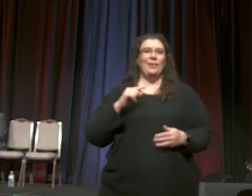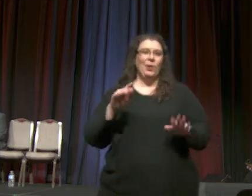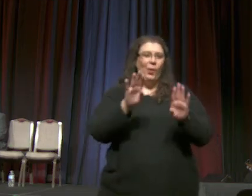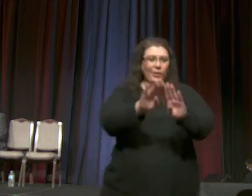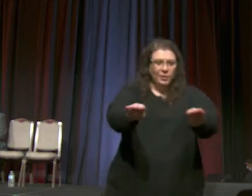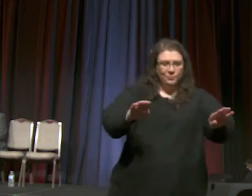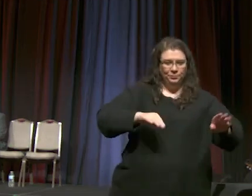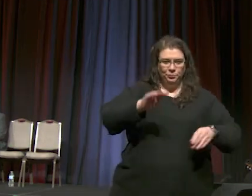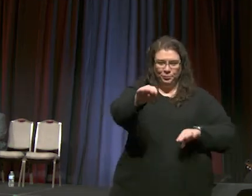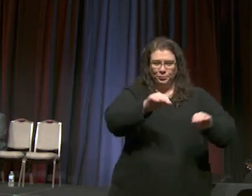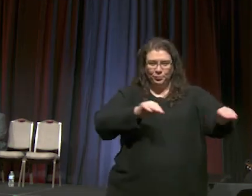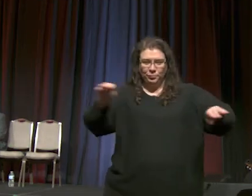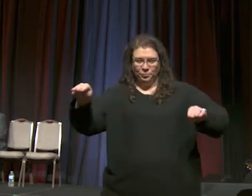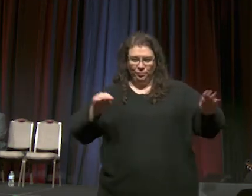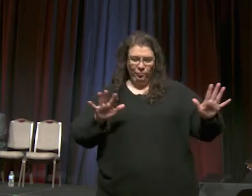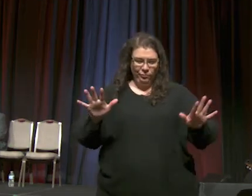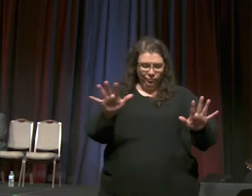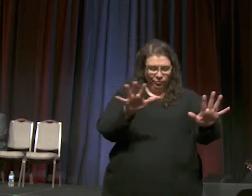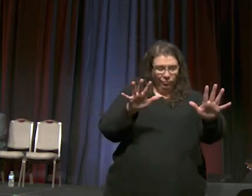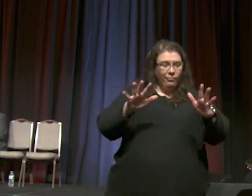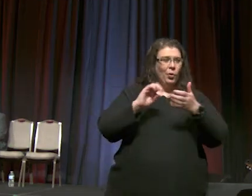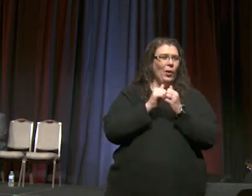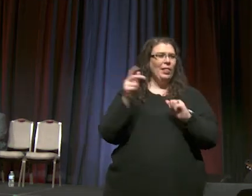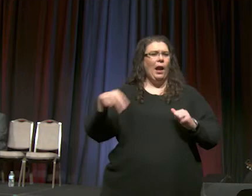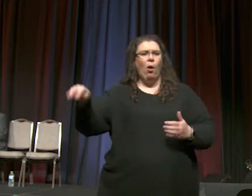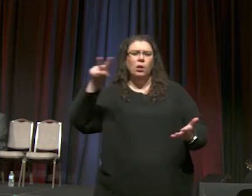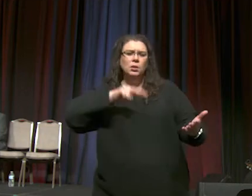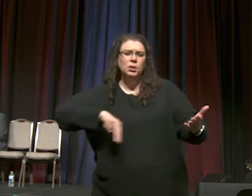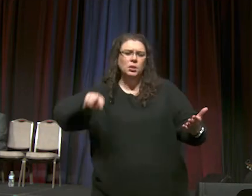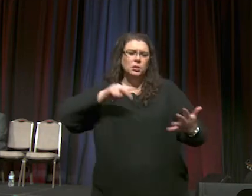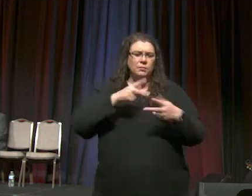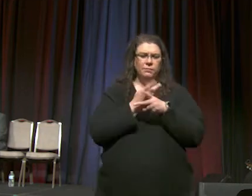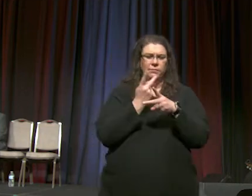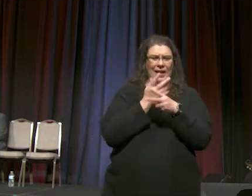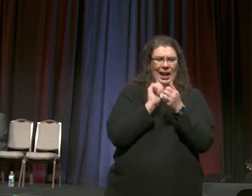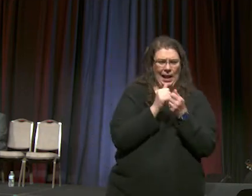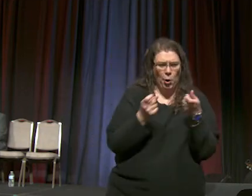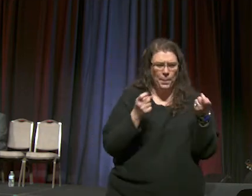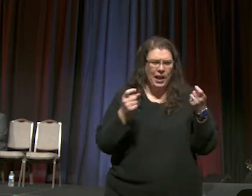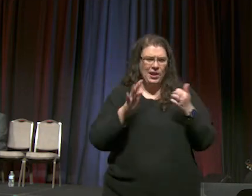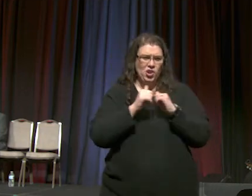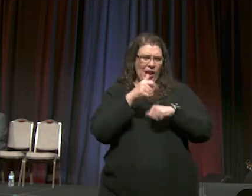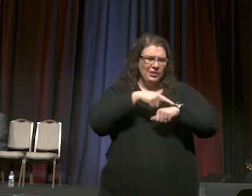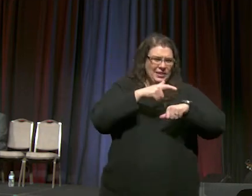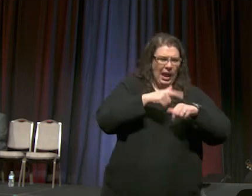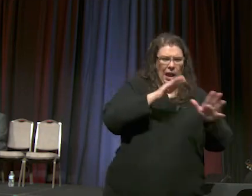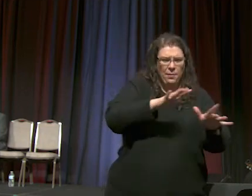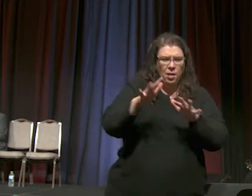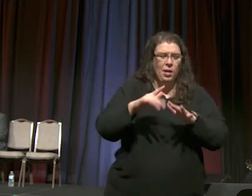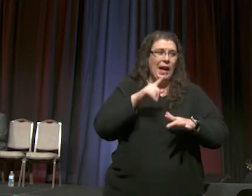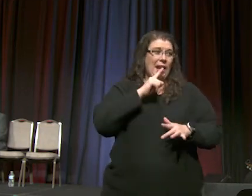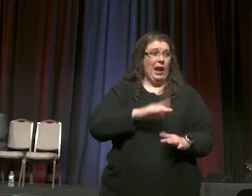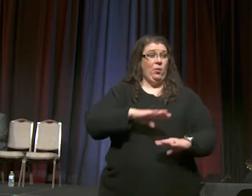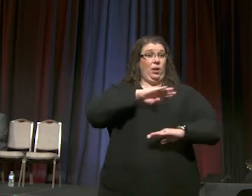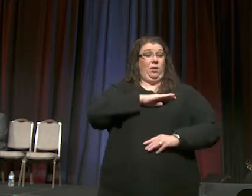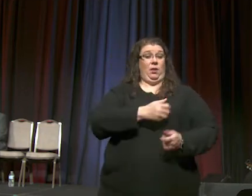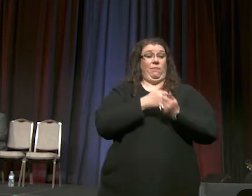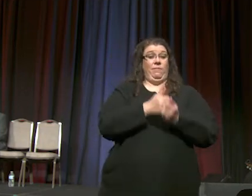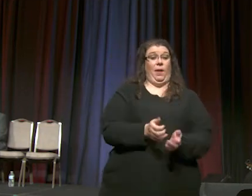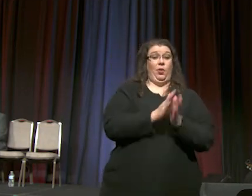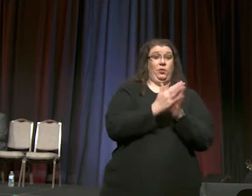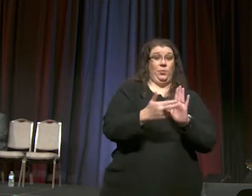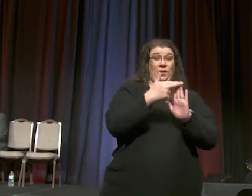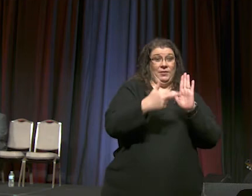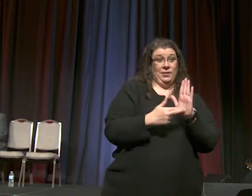and move and allow them to figure out how to manage this and how we can make sure we meet the Book of Discipline and get everything